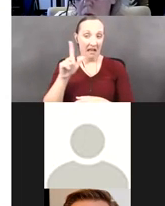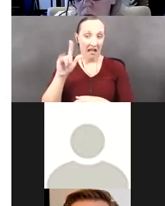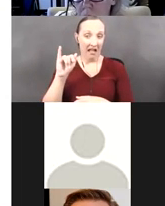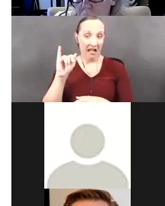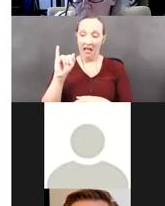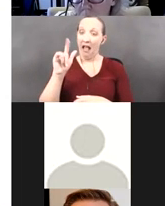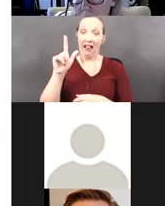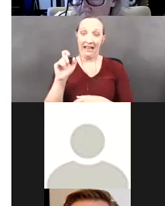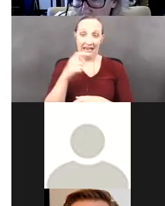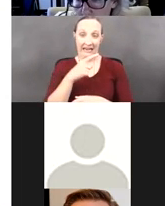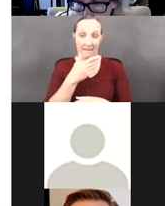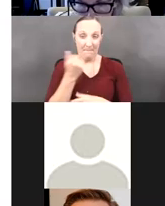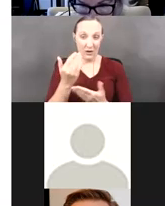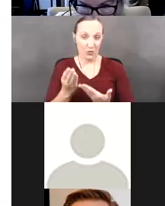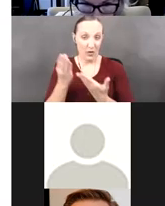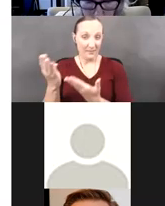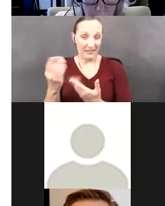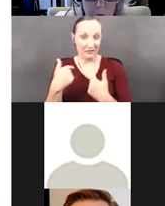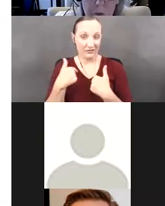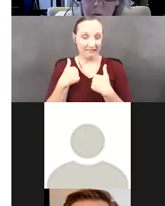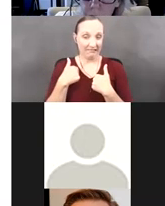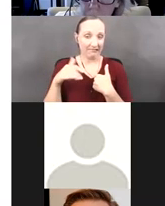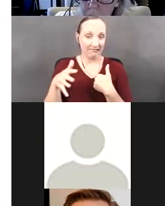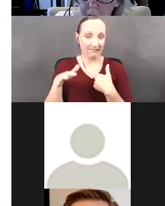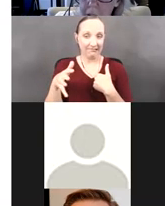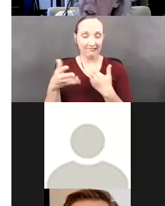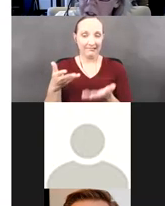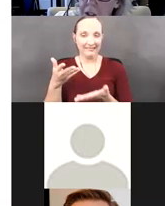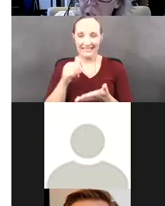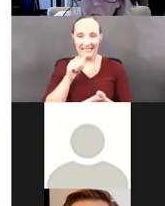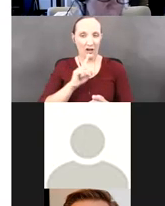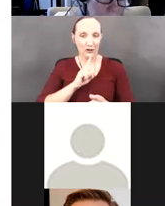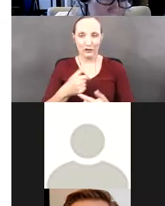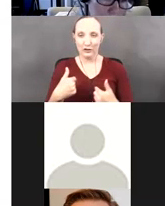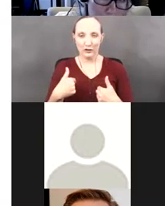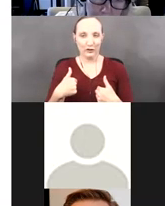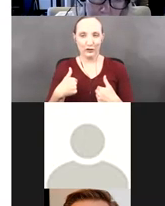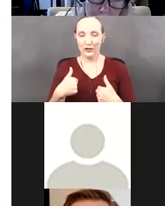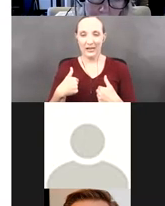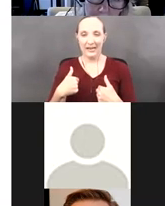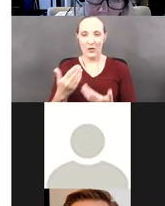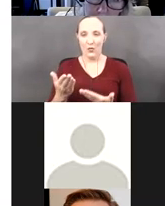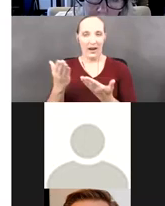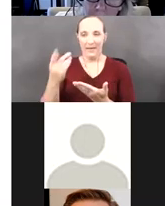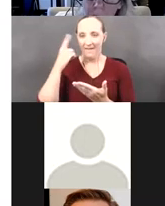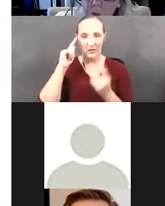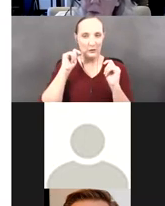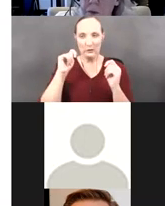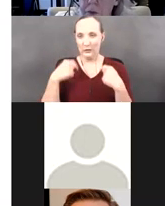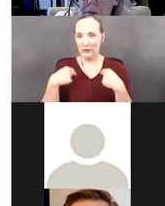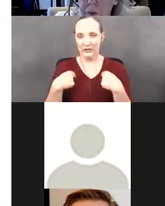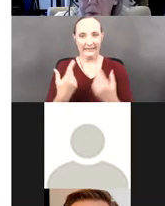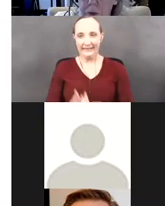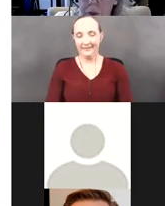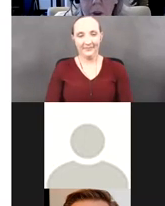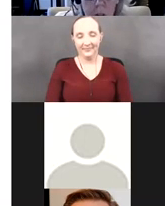alguien de better ILE recommendation, tiene una because recomendación mejor, I am not sure porque no estoy what to recommend for segura tutoring. qué